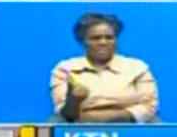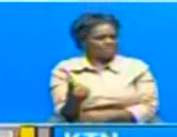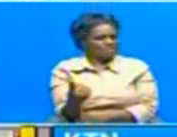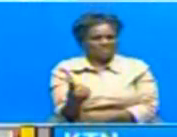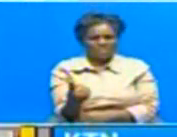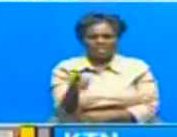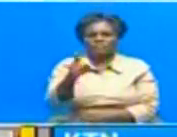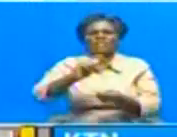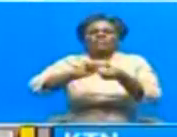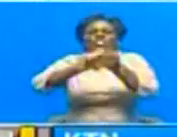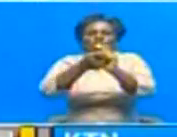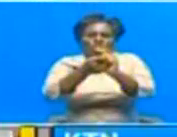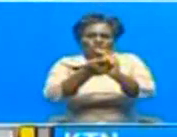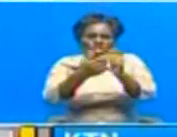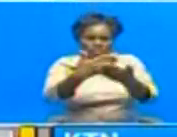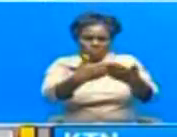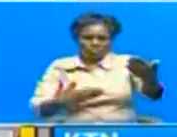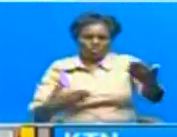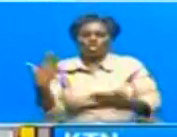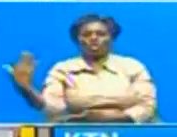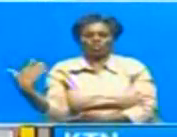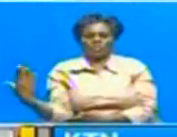was doctored somewhere.